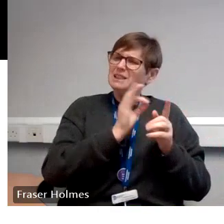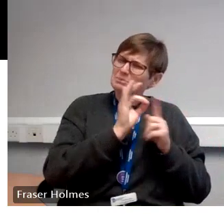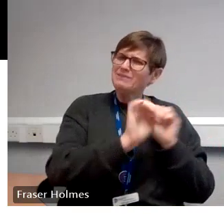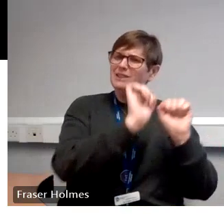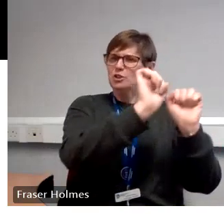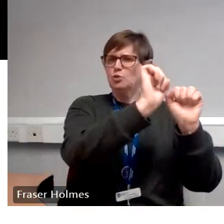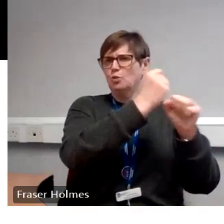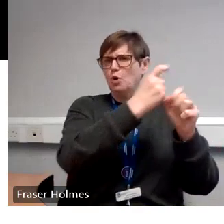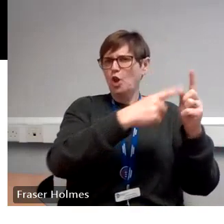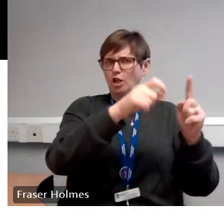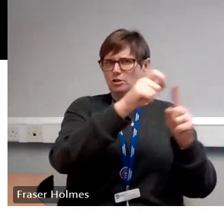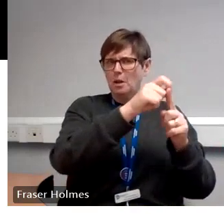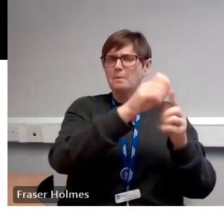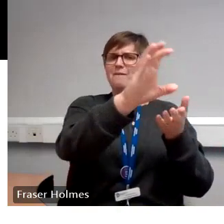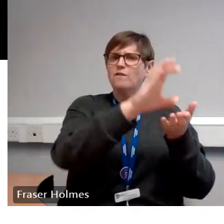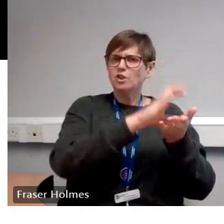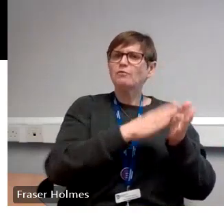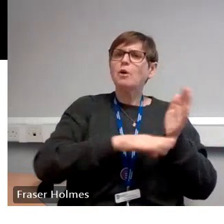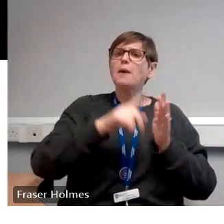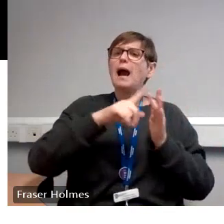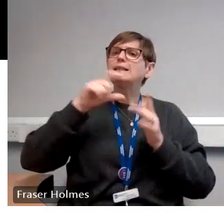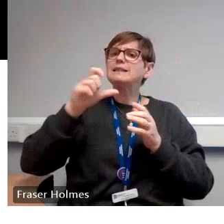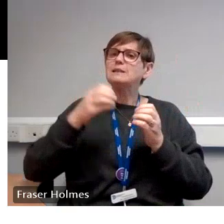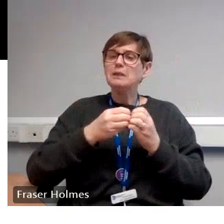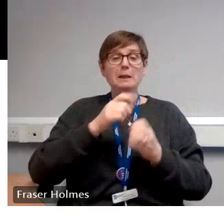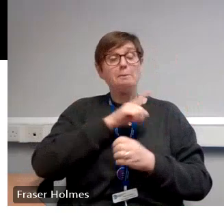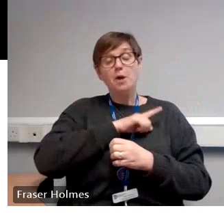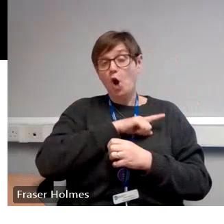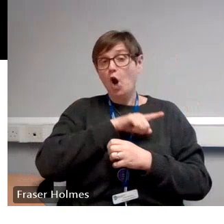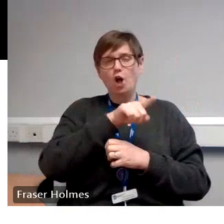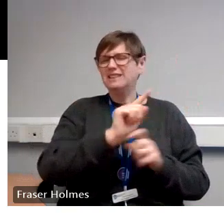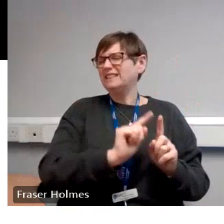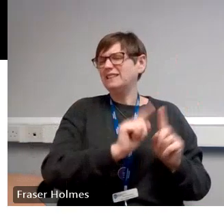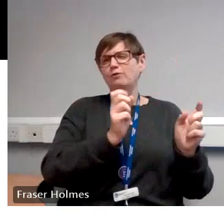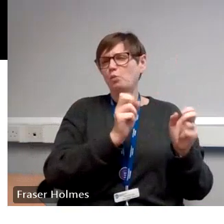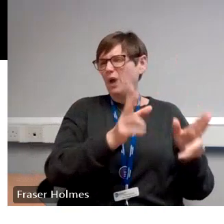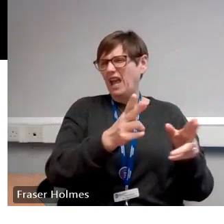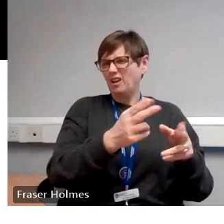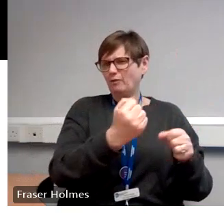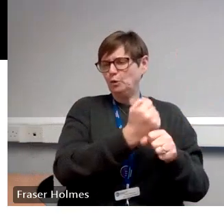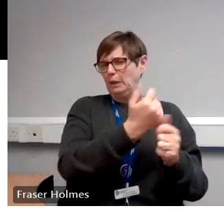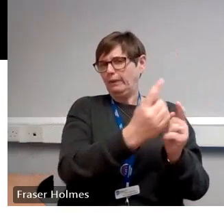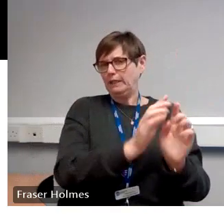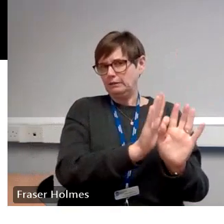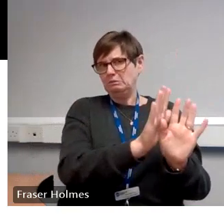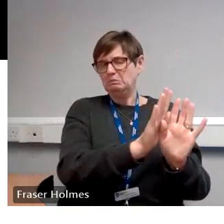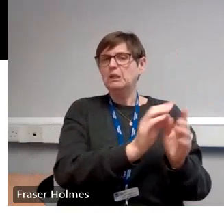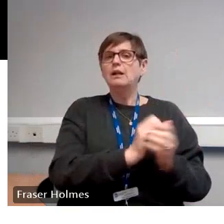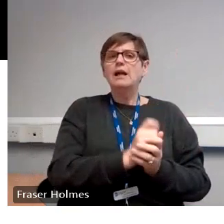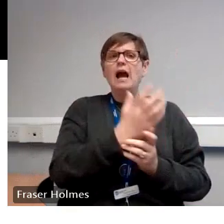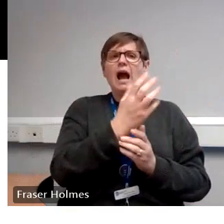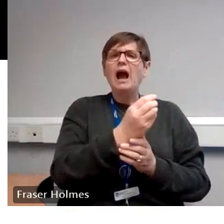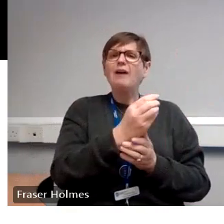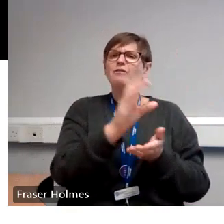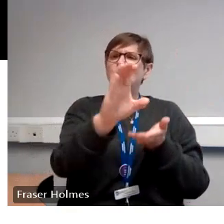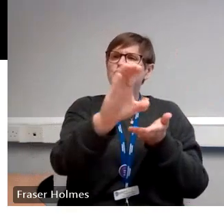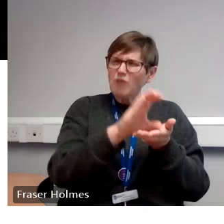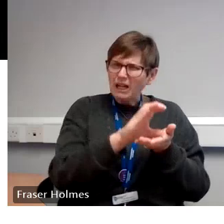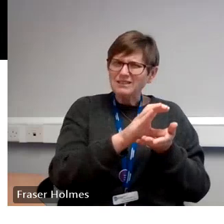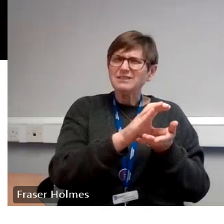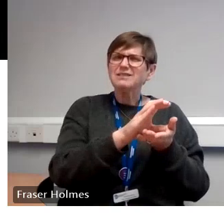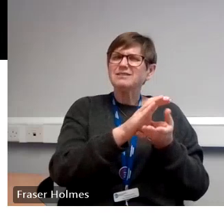service that is funded by the ICB because it's a different way of doing things. And this one has a small grants pot attached to